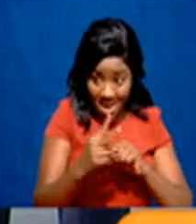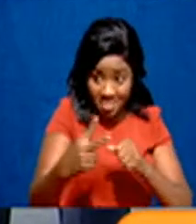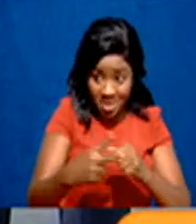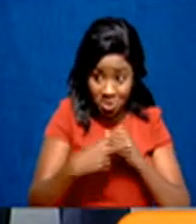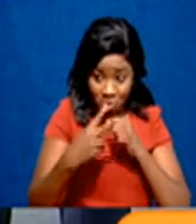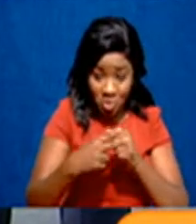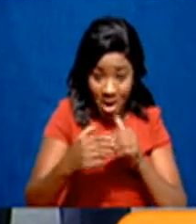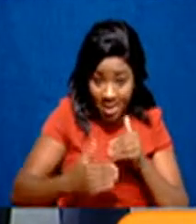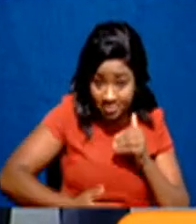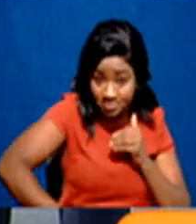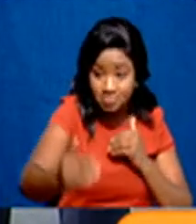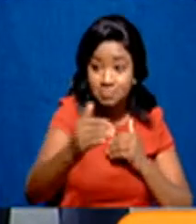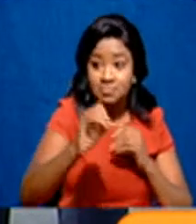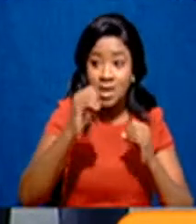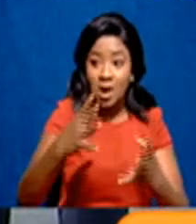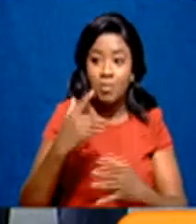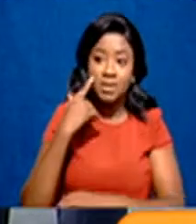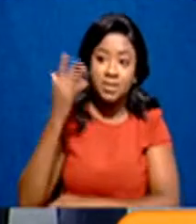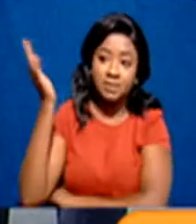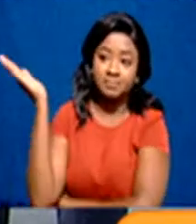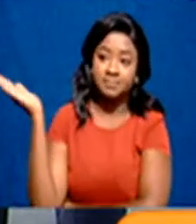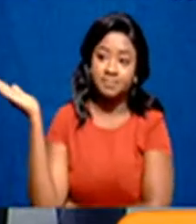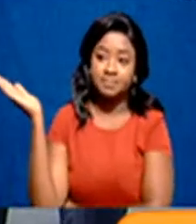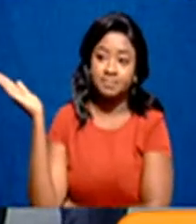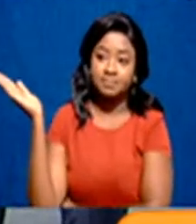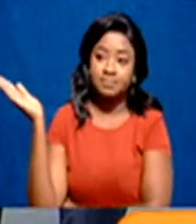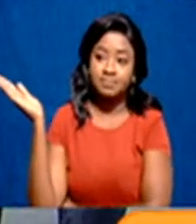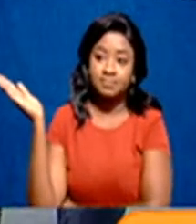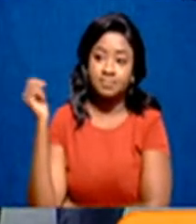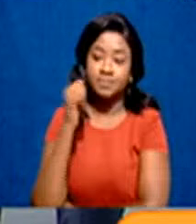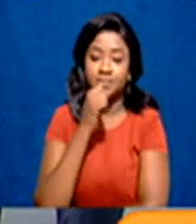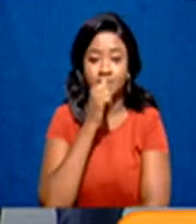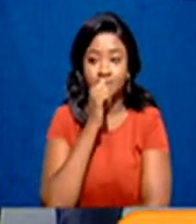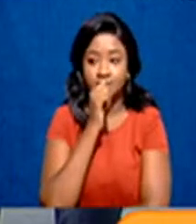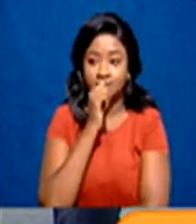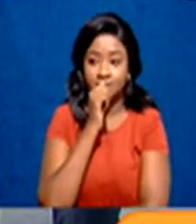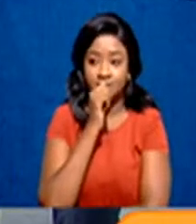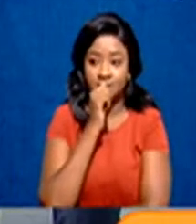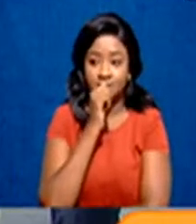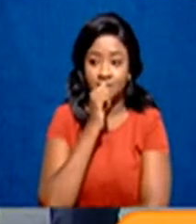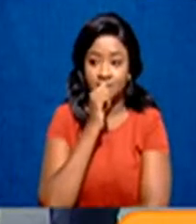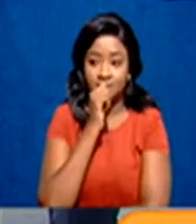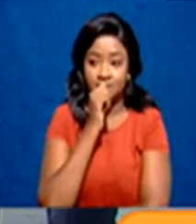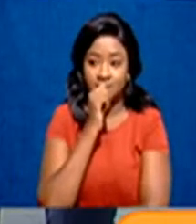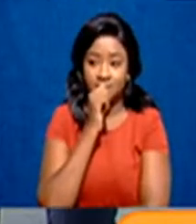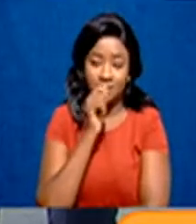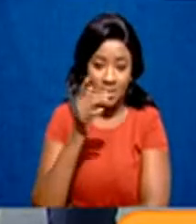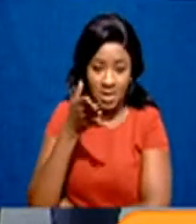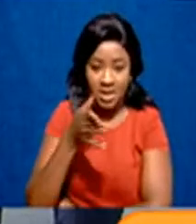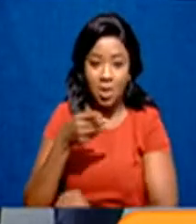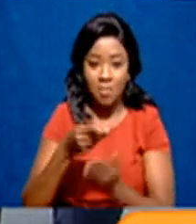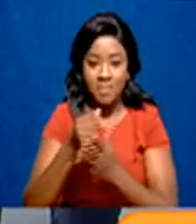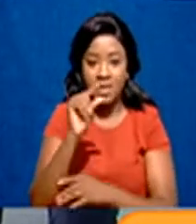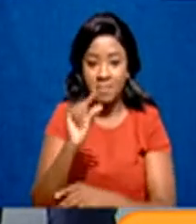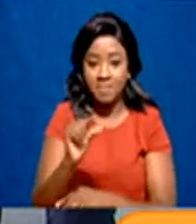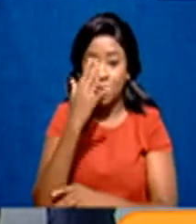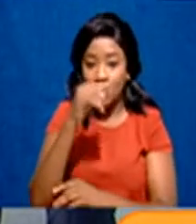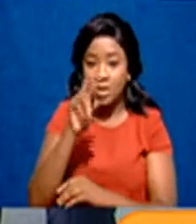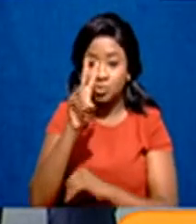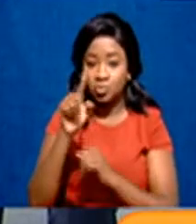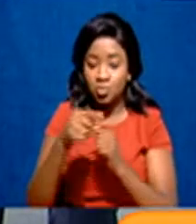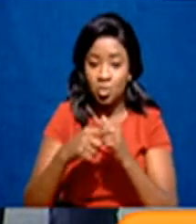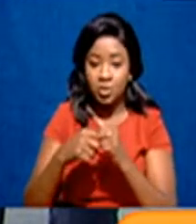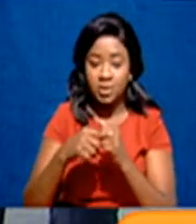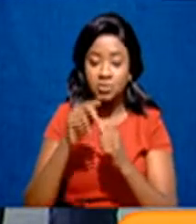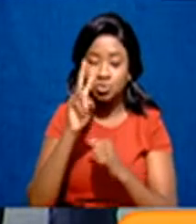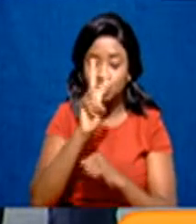that. 15,000 earlier on was paying 600. Now, they pay slightly less because 2.75% of that is 412